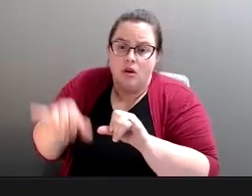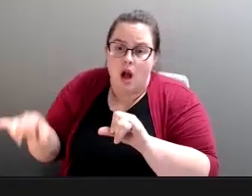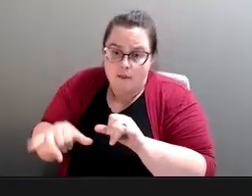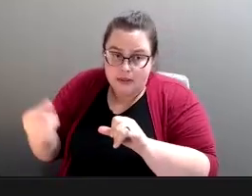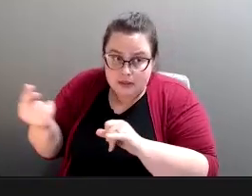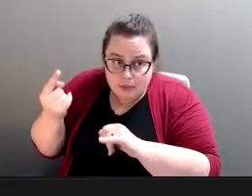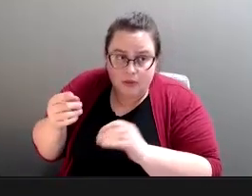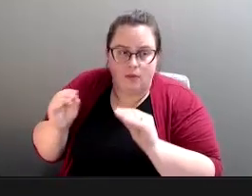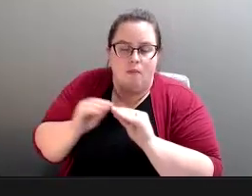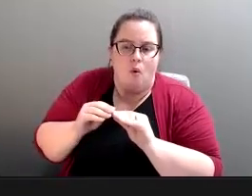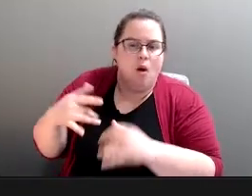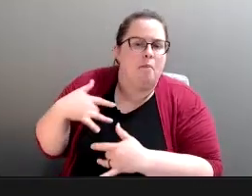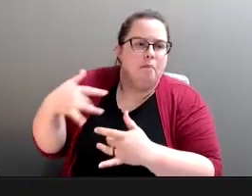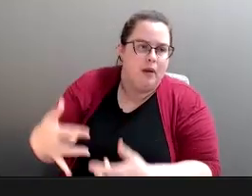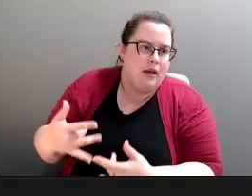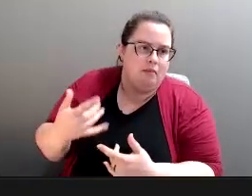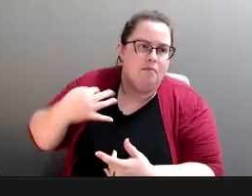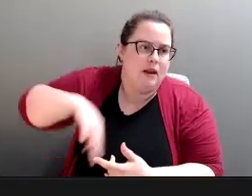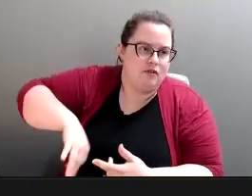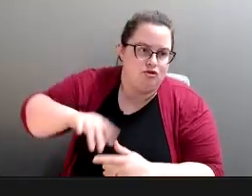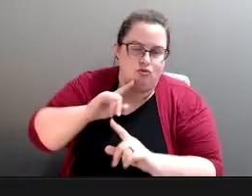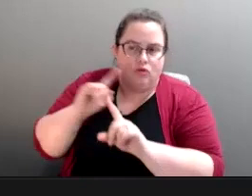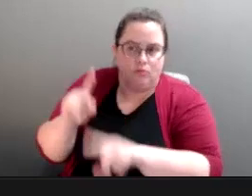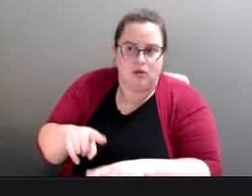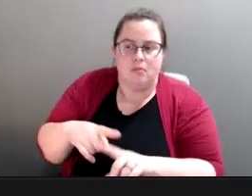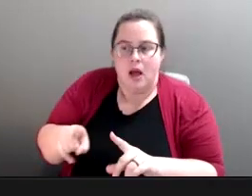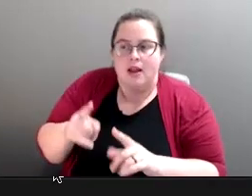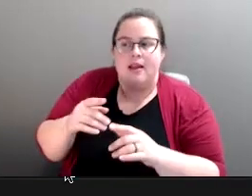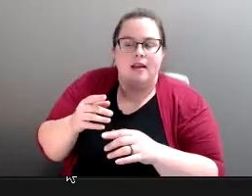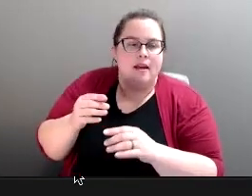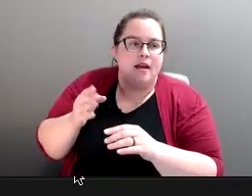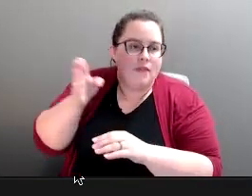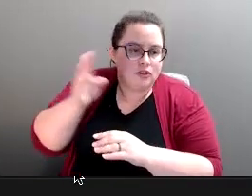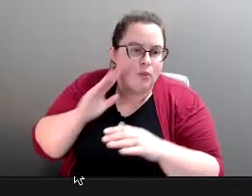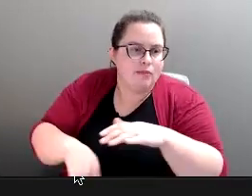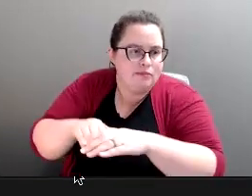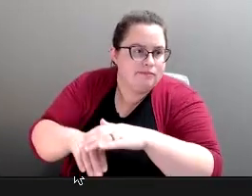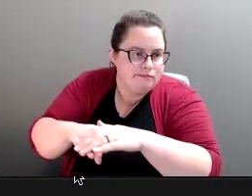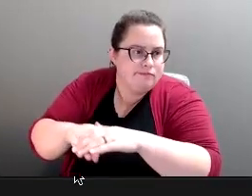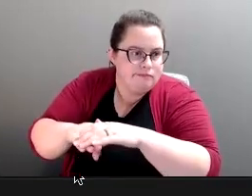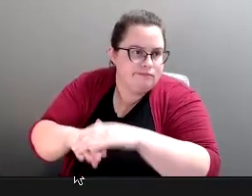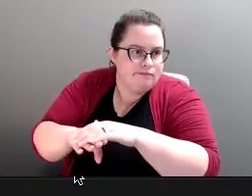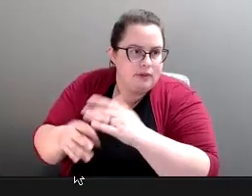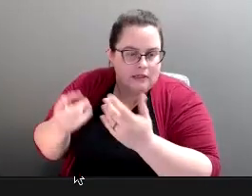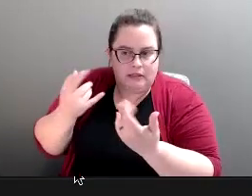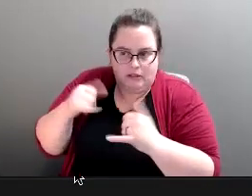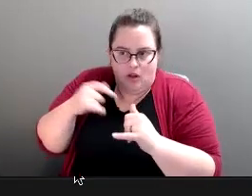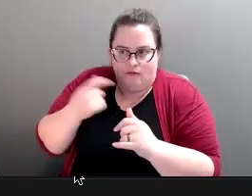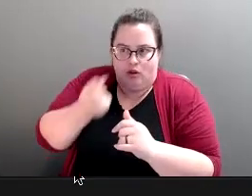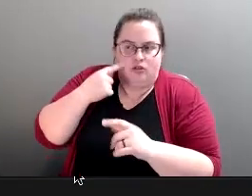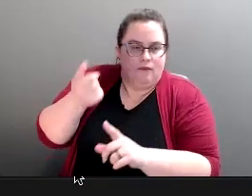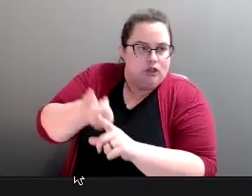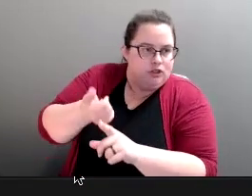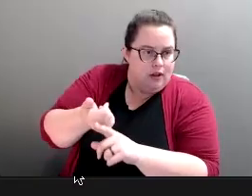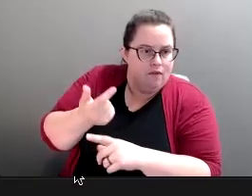is, the more likely you're going to get helpful output. But at some point, you're going to reach a point that you still have to understand and you're going to have to